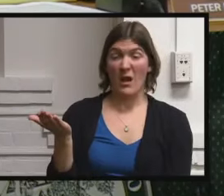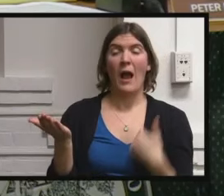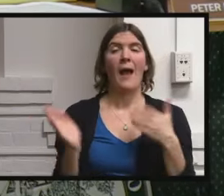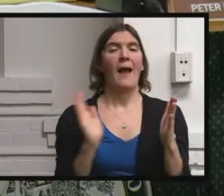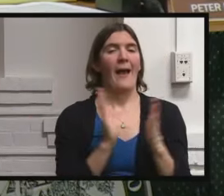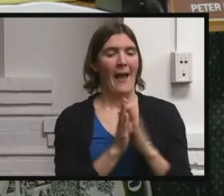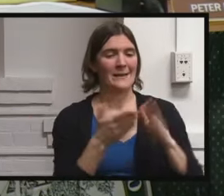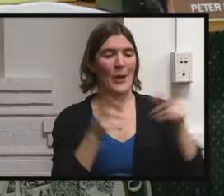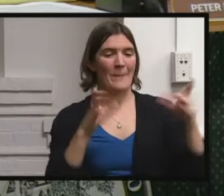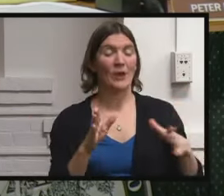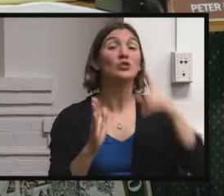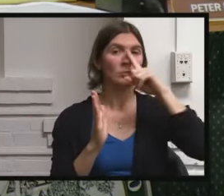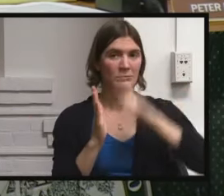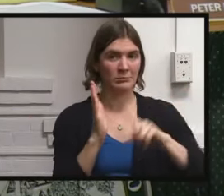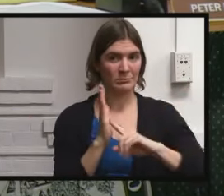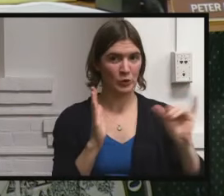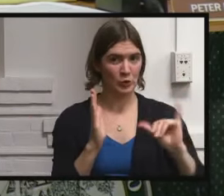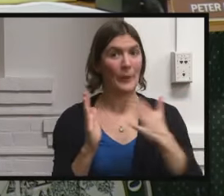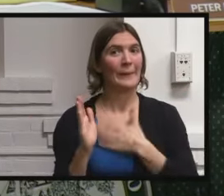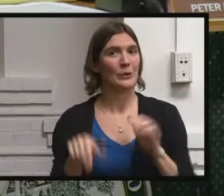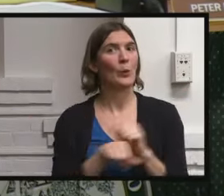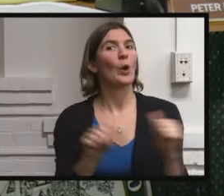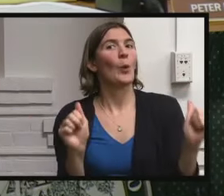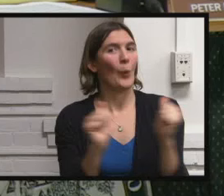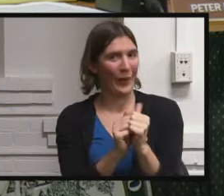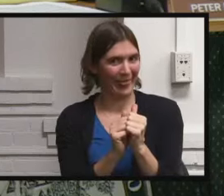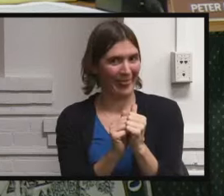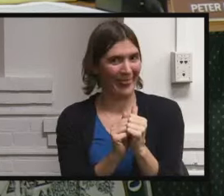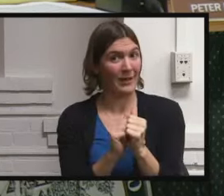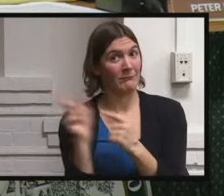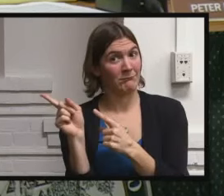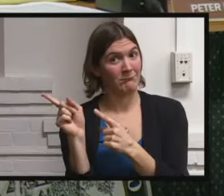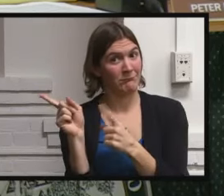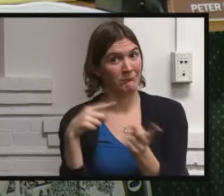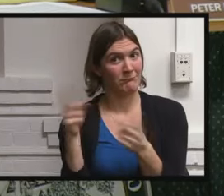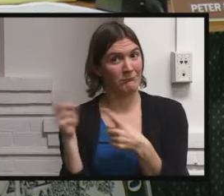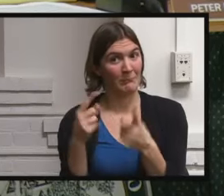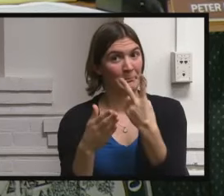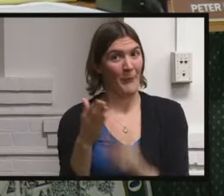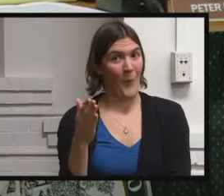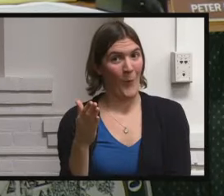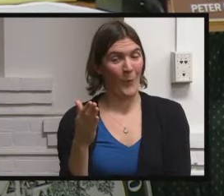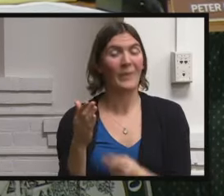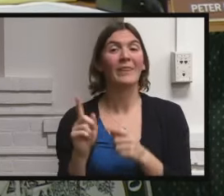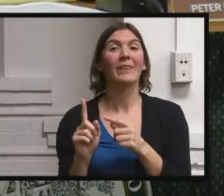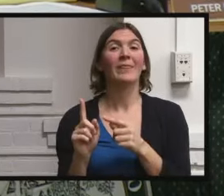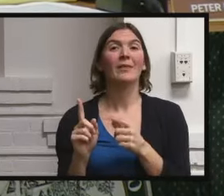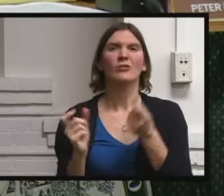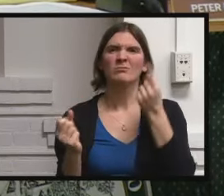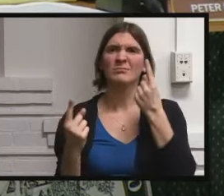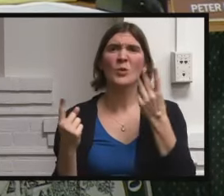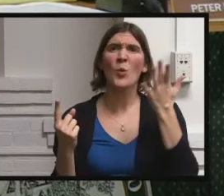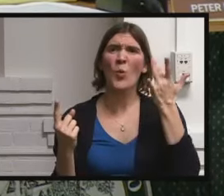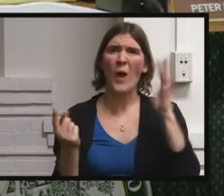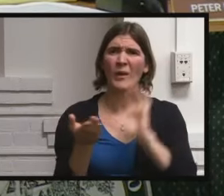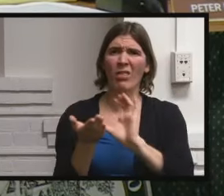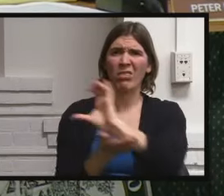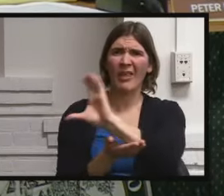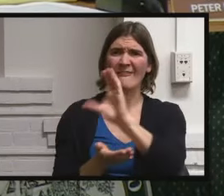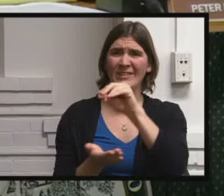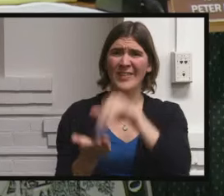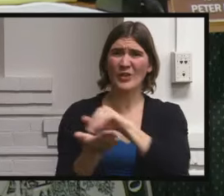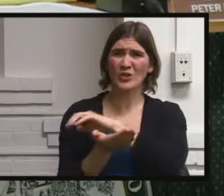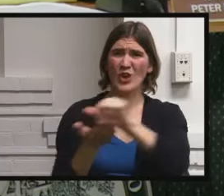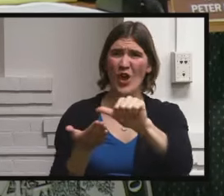town manager to work with the Wyndham Solid Waste Management District to understand why we should be paying